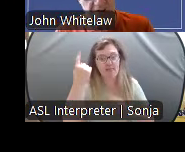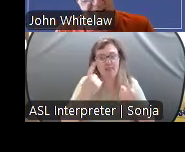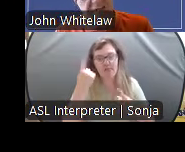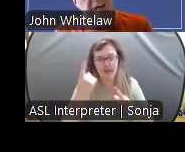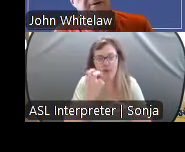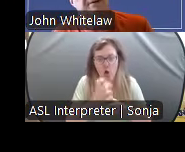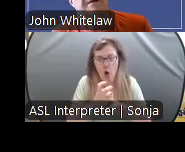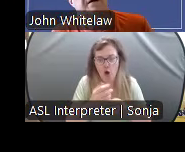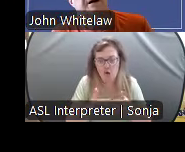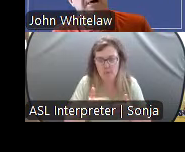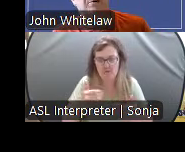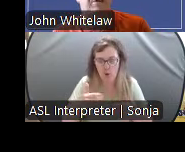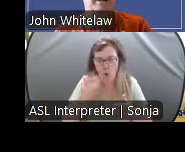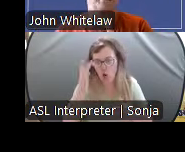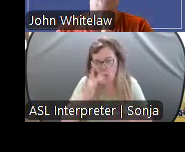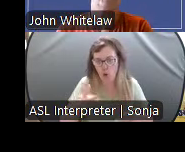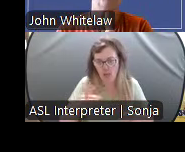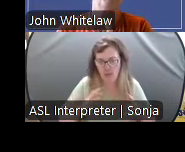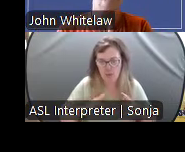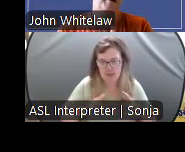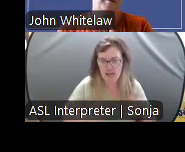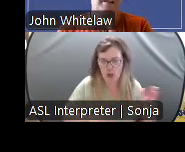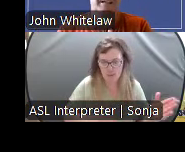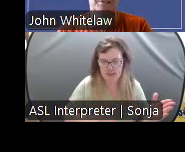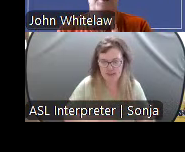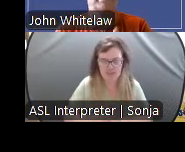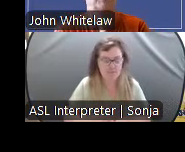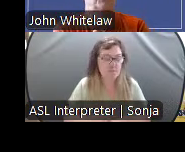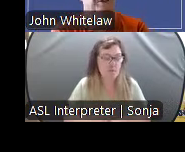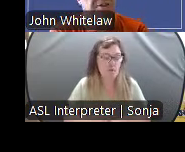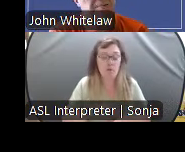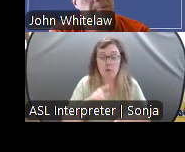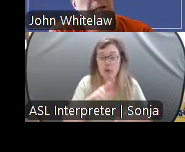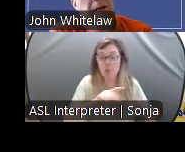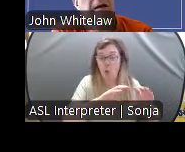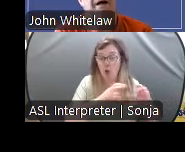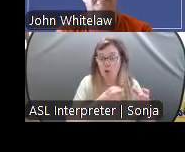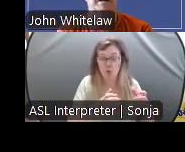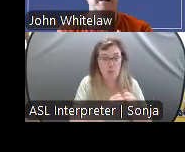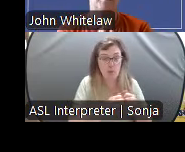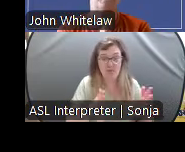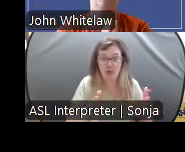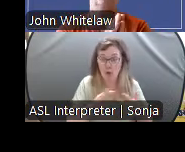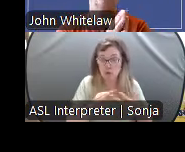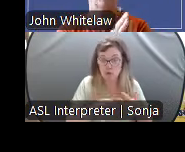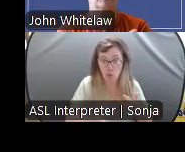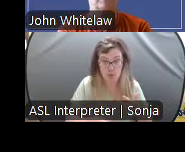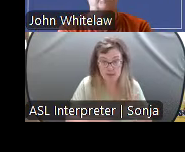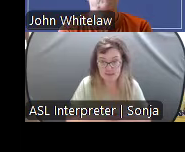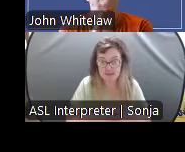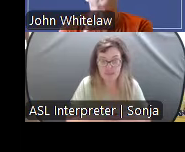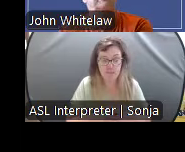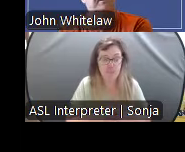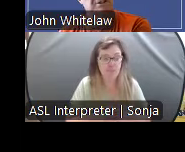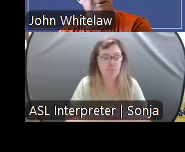you take early retirement. I will say there's one group of people at least who has no choice. And I know this is not